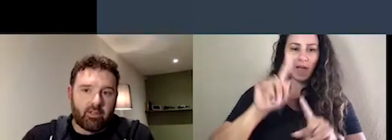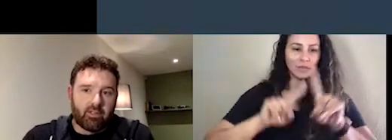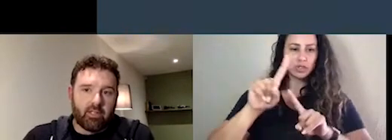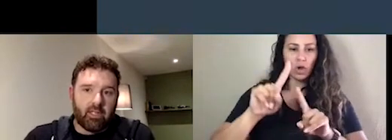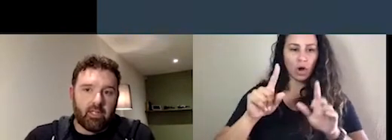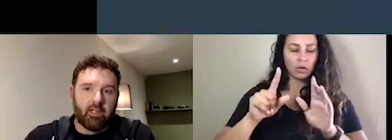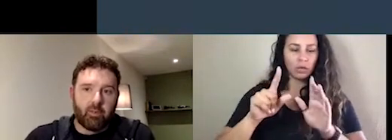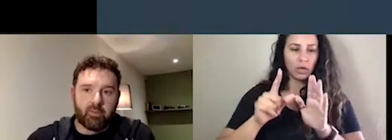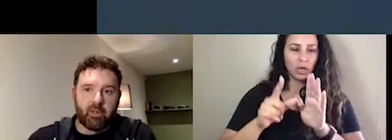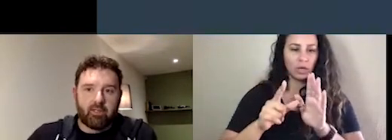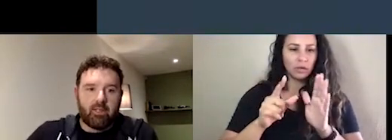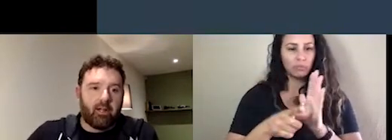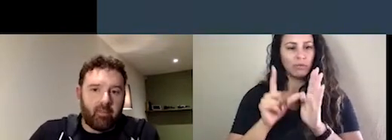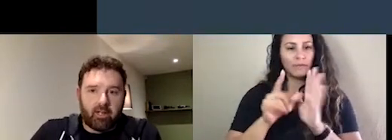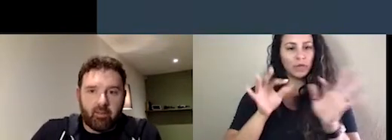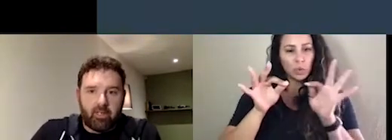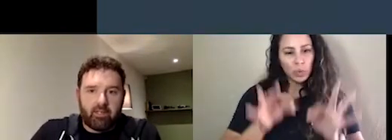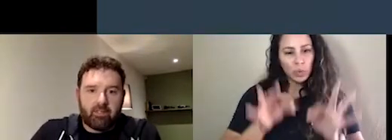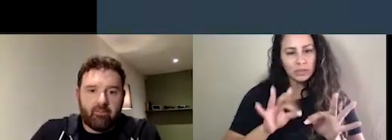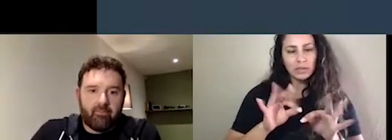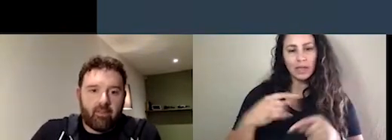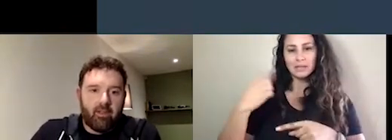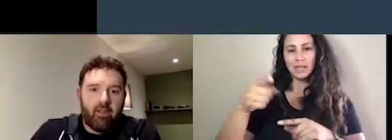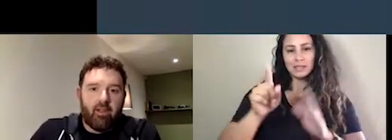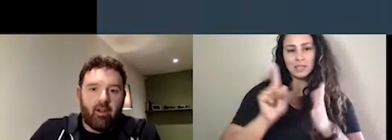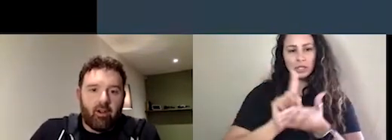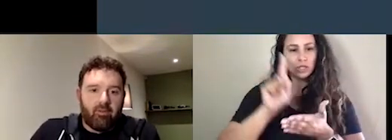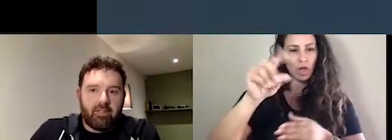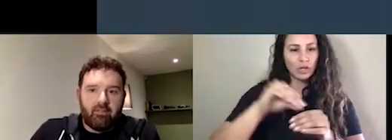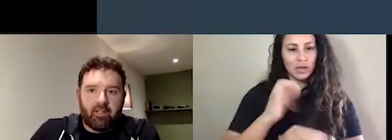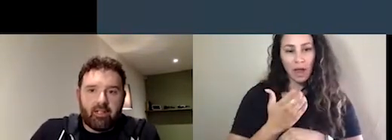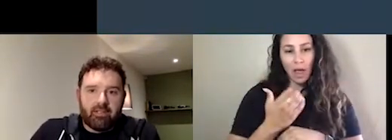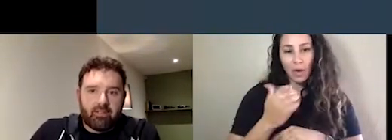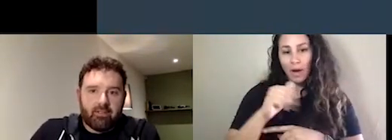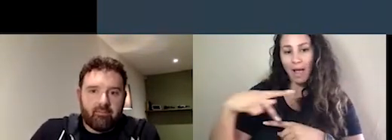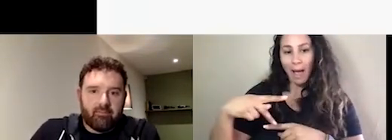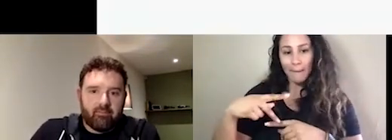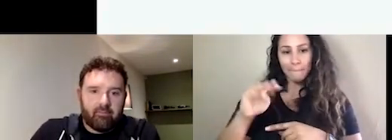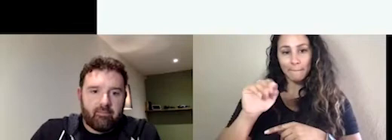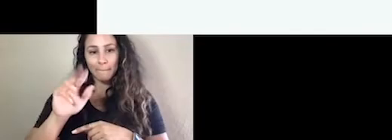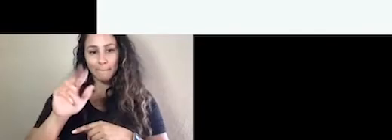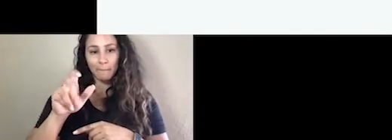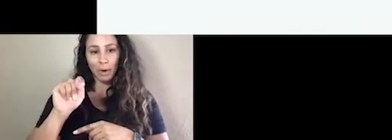its launch in the HubSpot App Marketplace. Over to you, Nicholas.